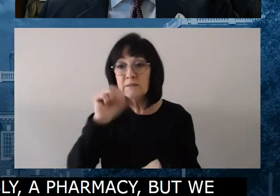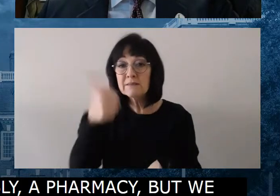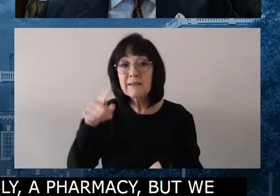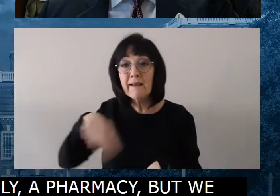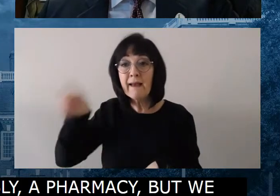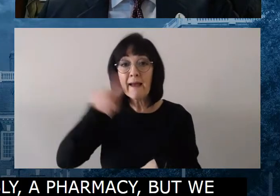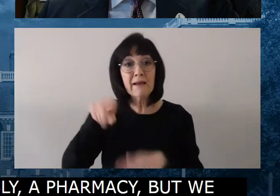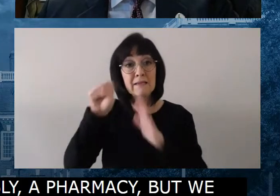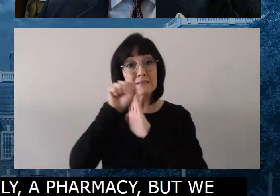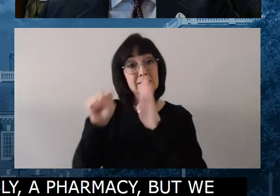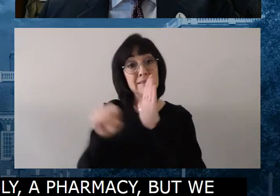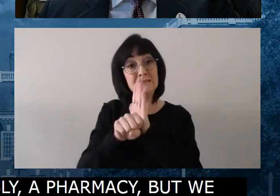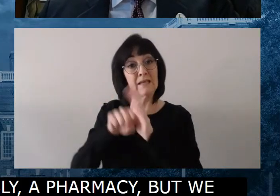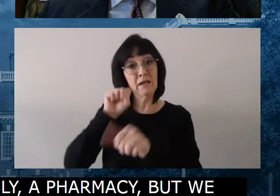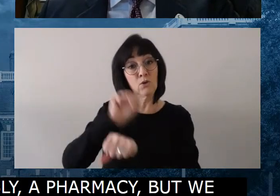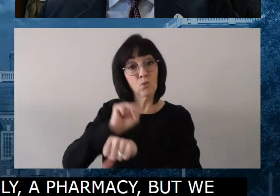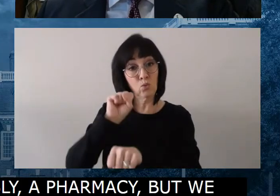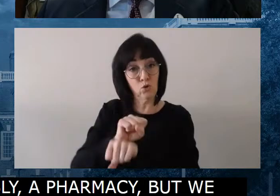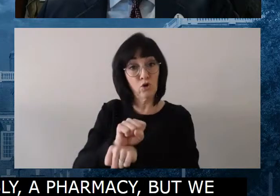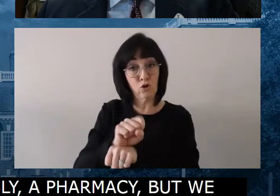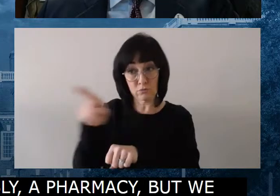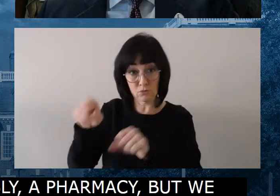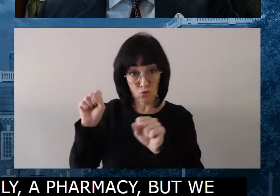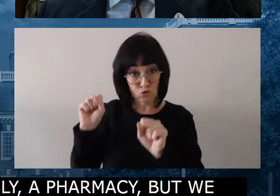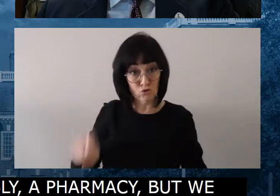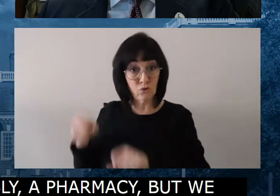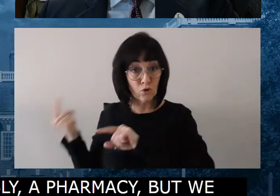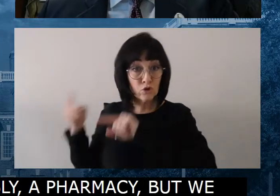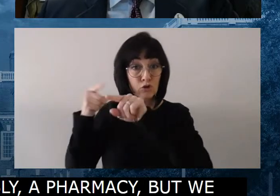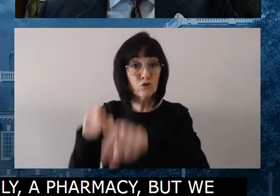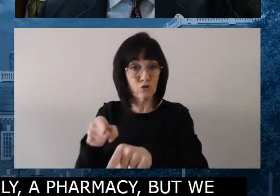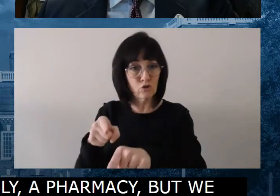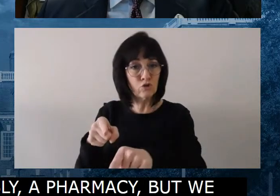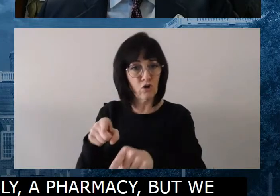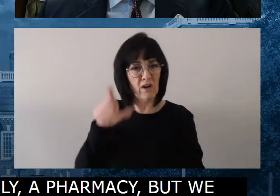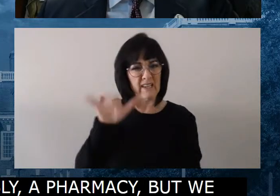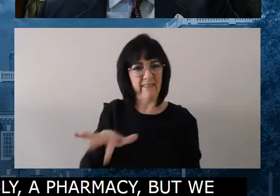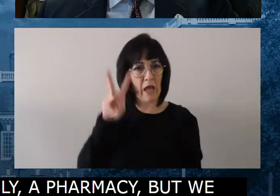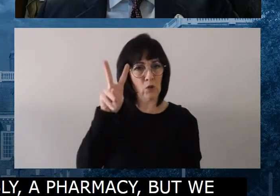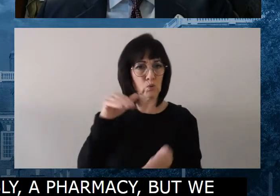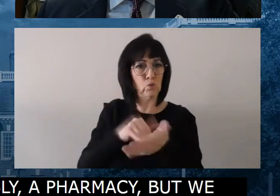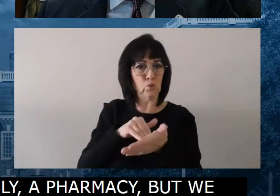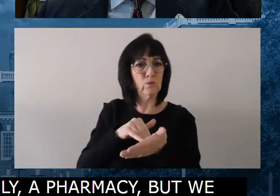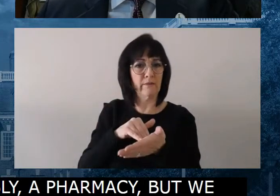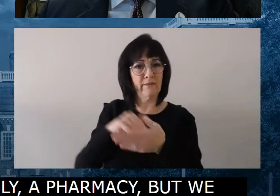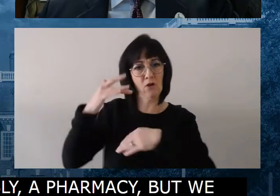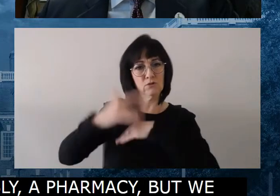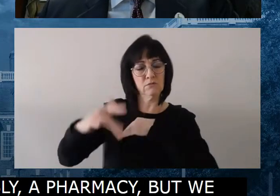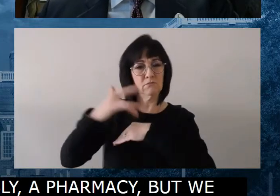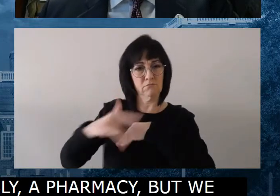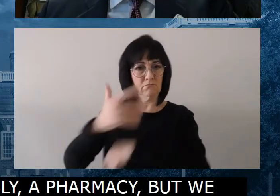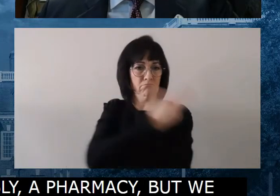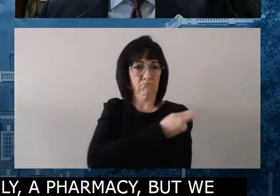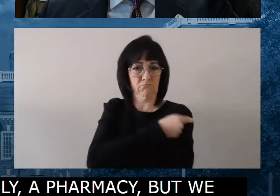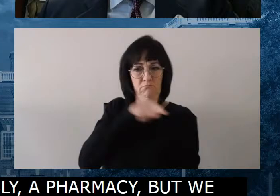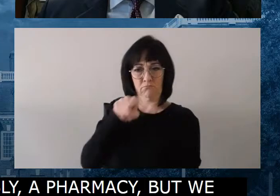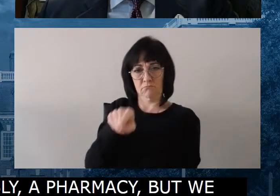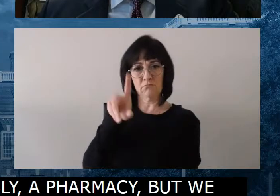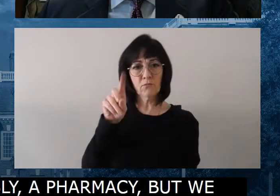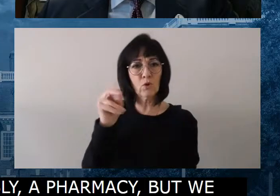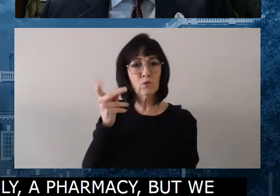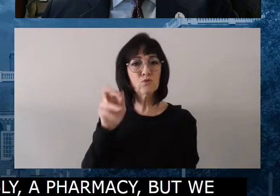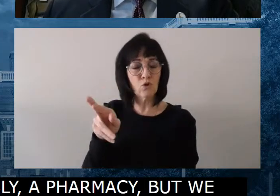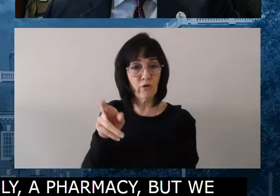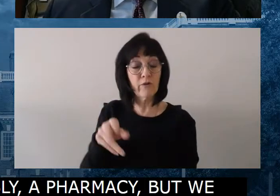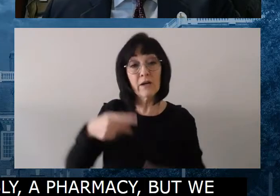yesterday that had the opportunity to fill about 2,000 spots this week in Dover. Next week, Curative is going to follow